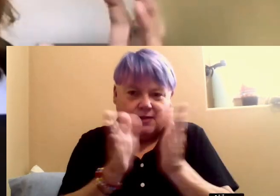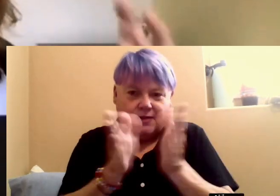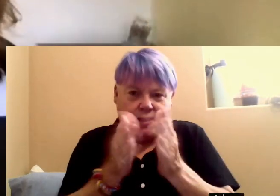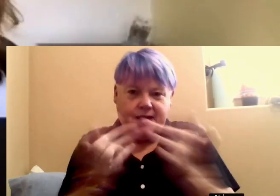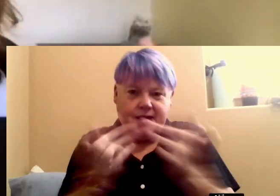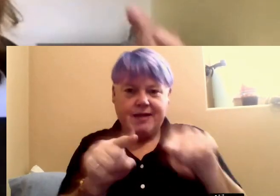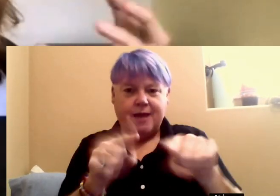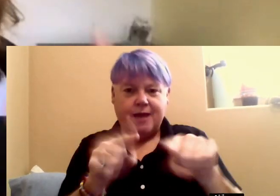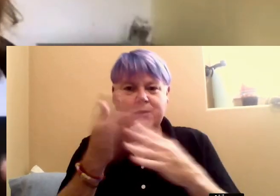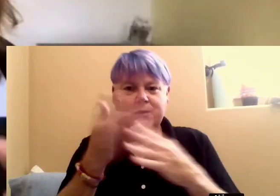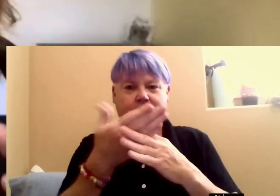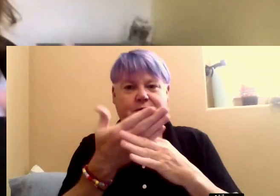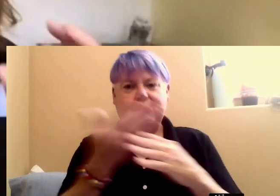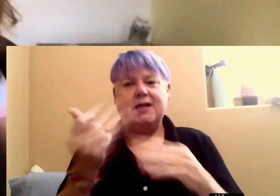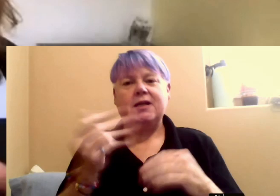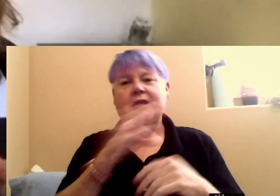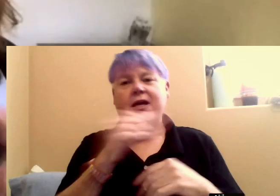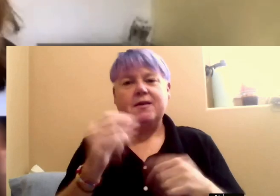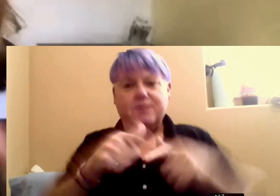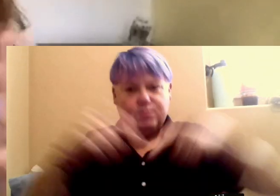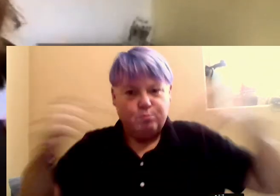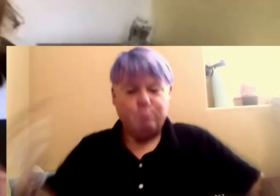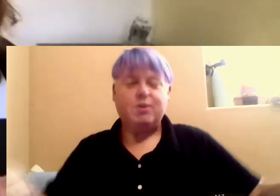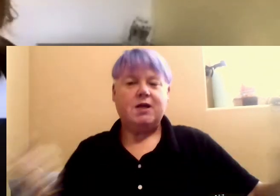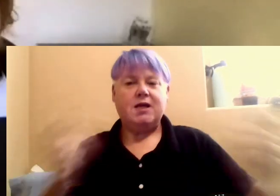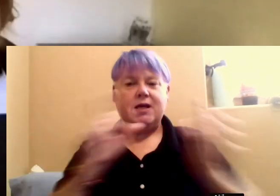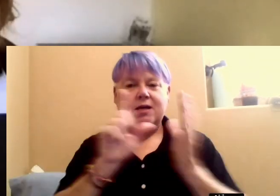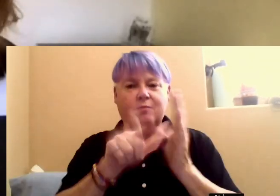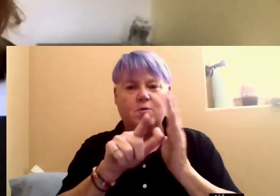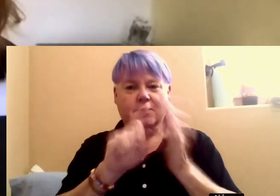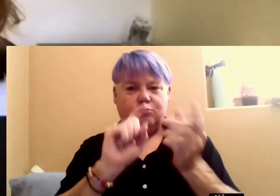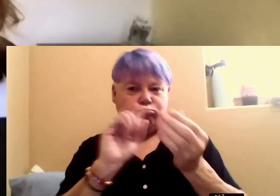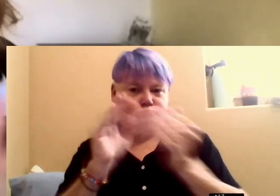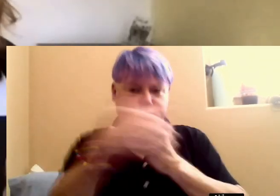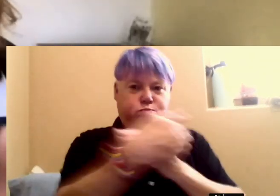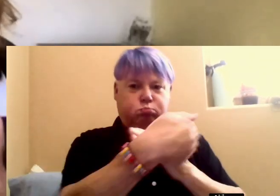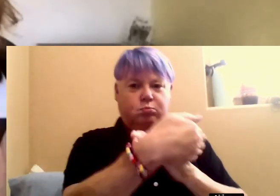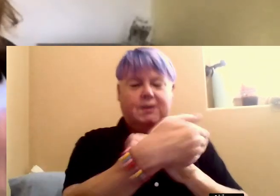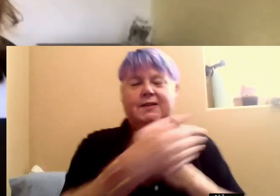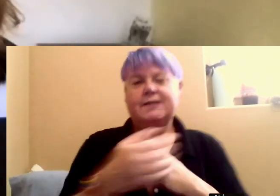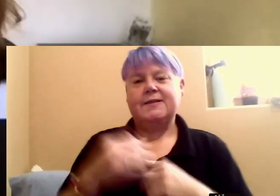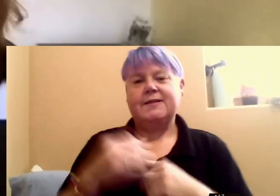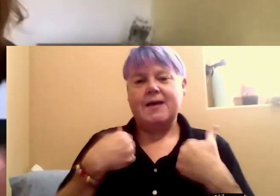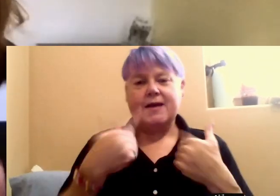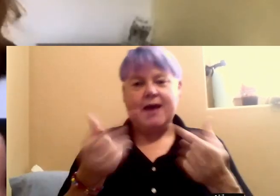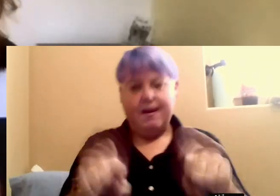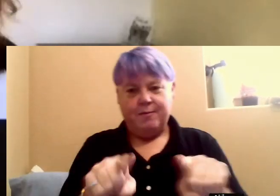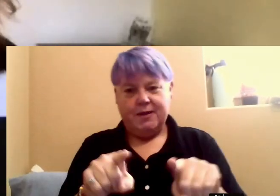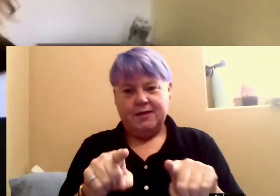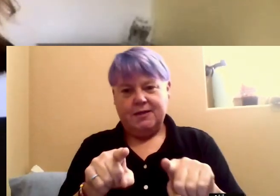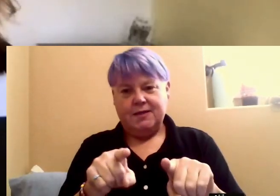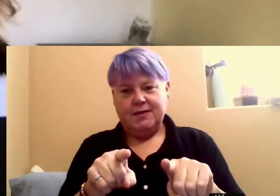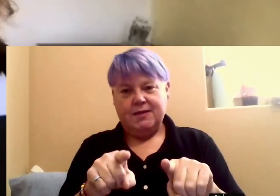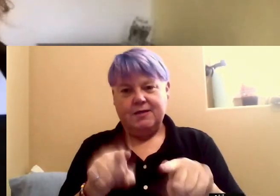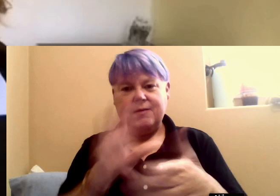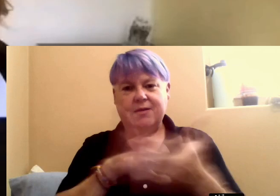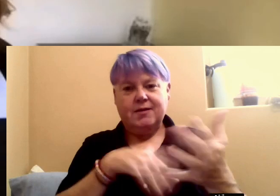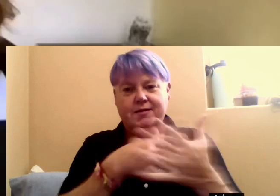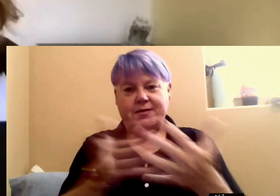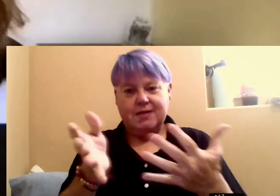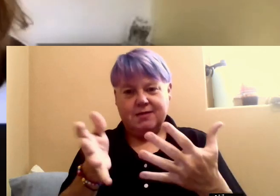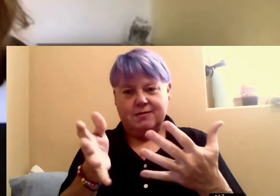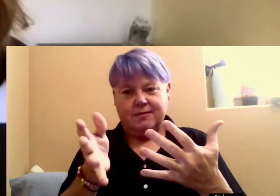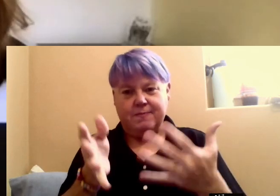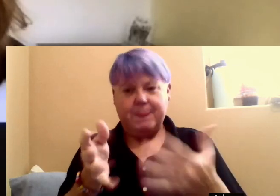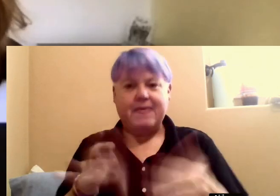that those big turning points for the story happen kind of on a schedule. So I have